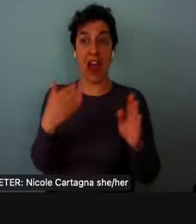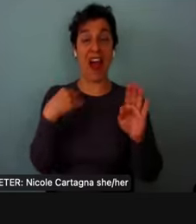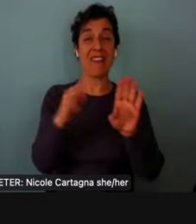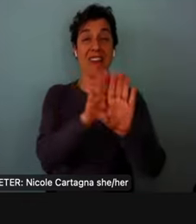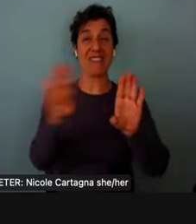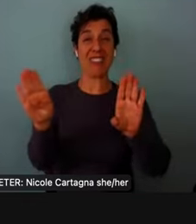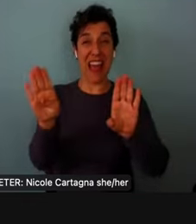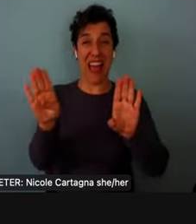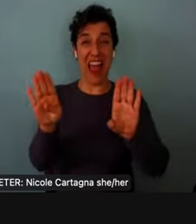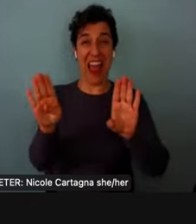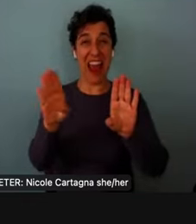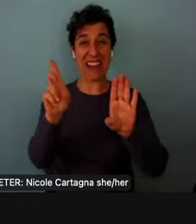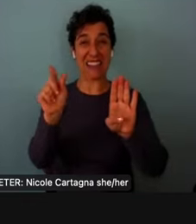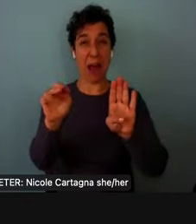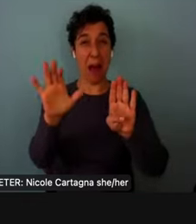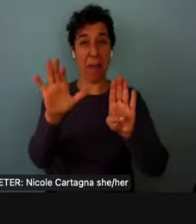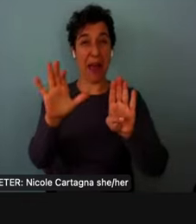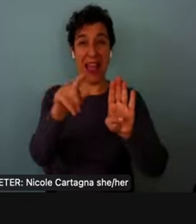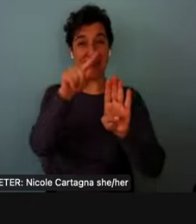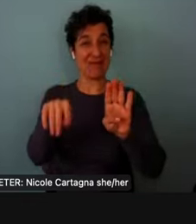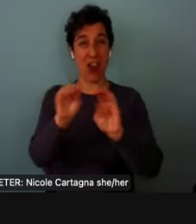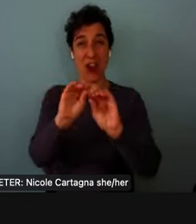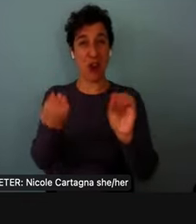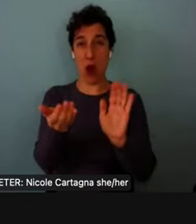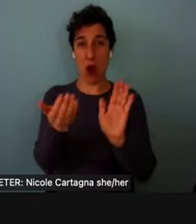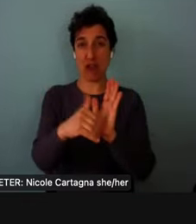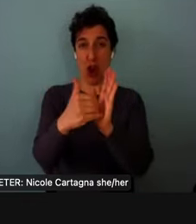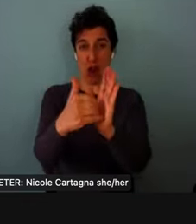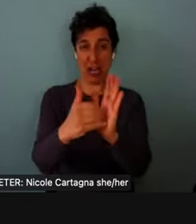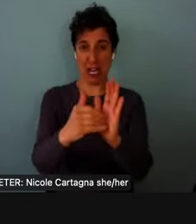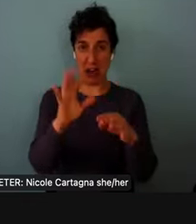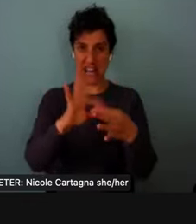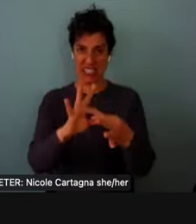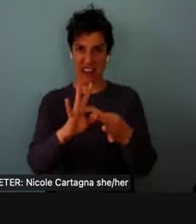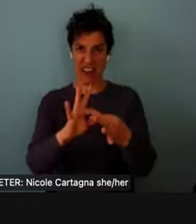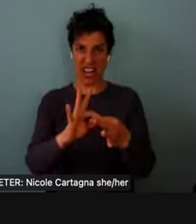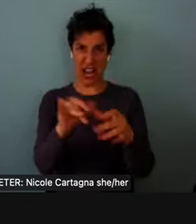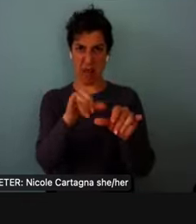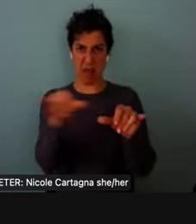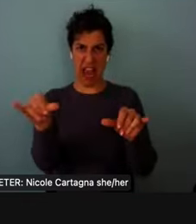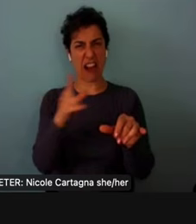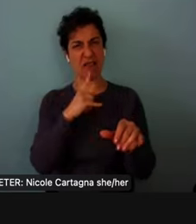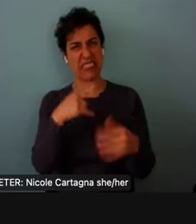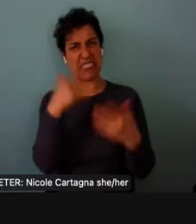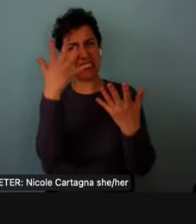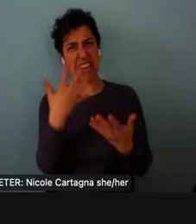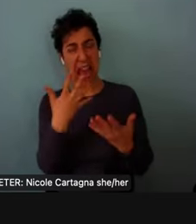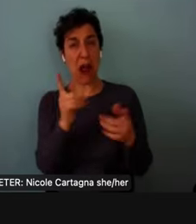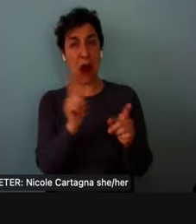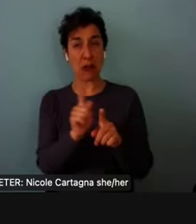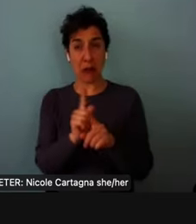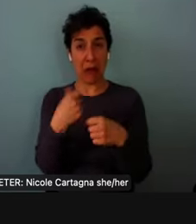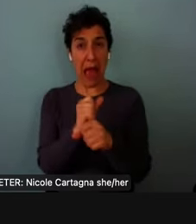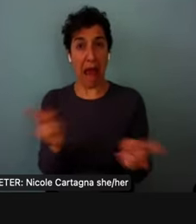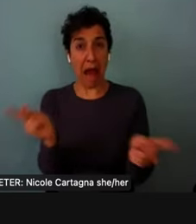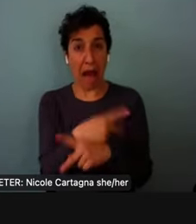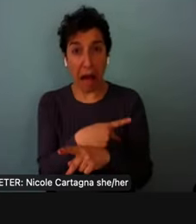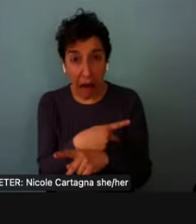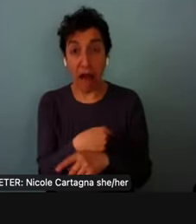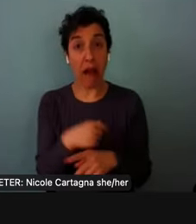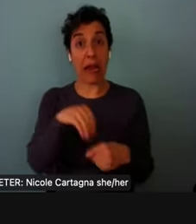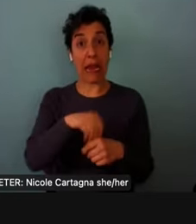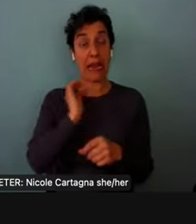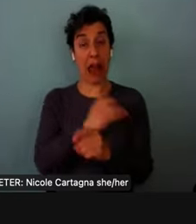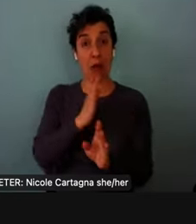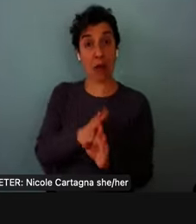dynamics with no recurring connectivity pattern. So this is very sad. And to add insult to injury, right? In our previous